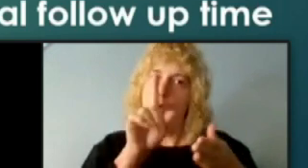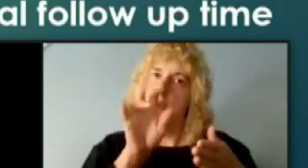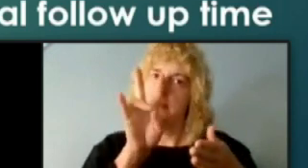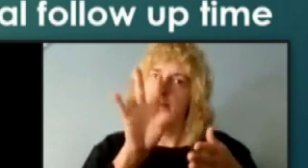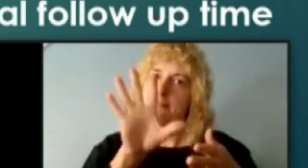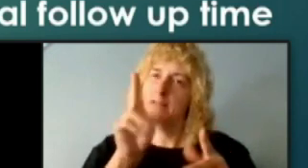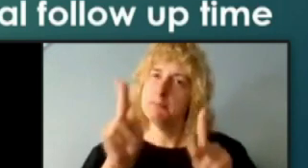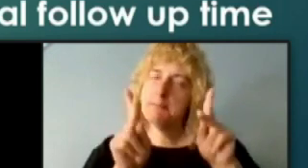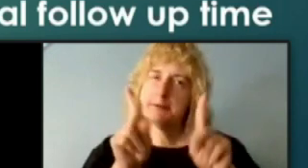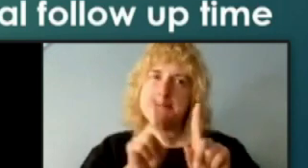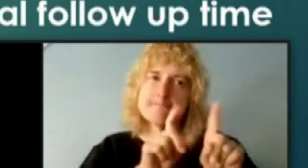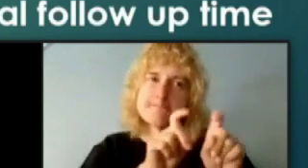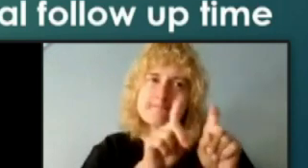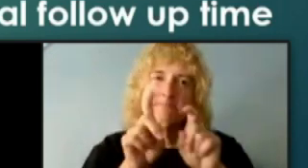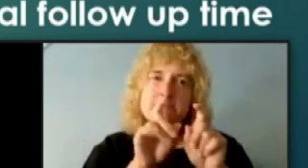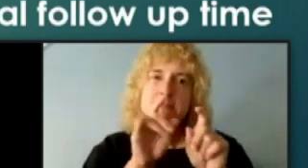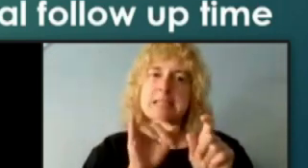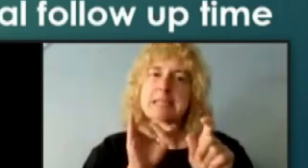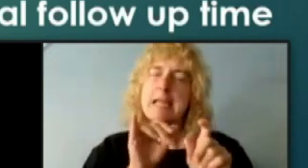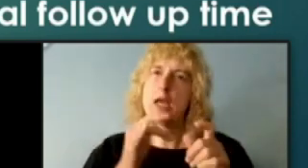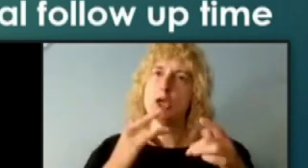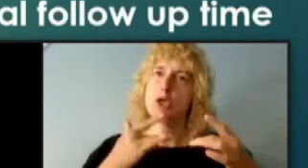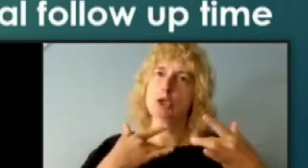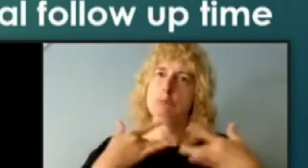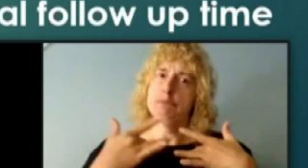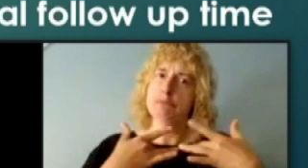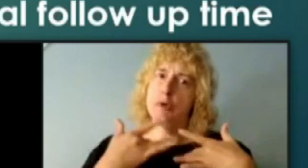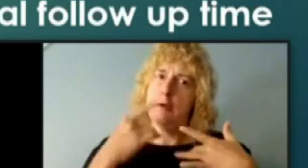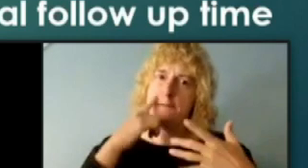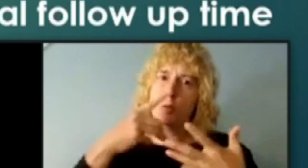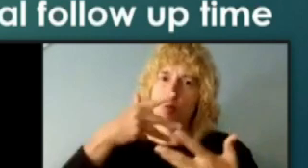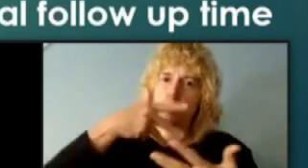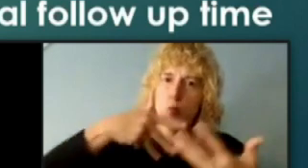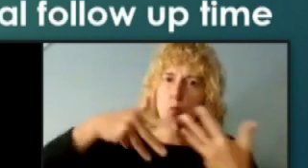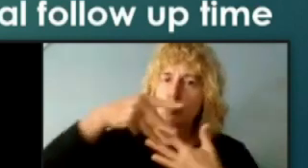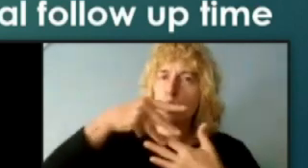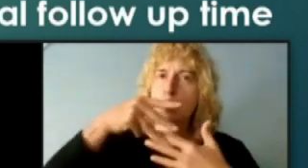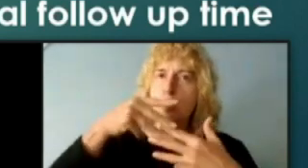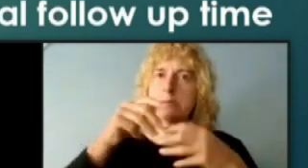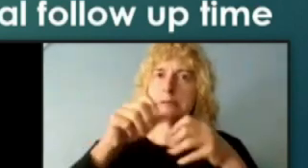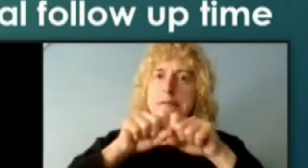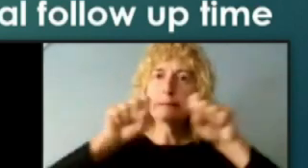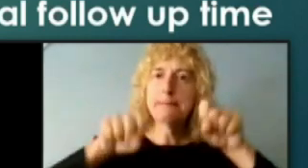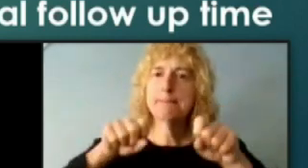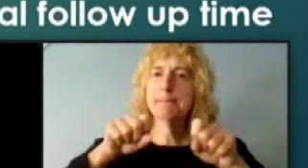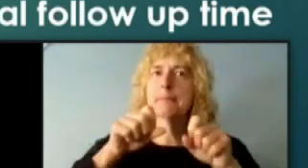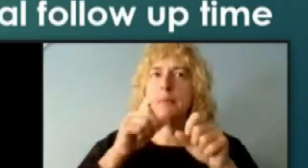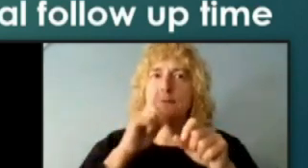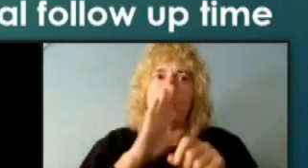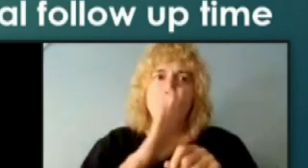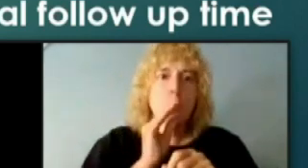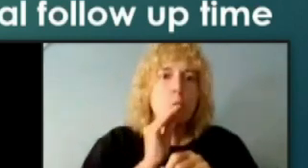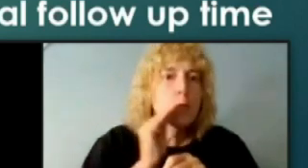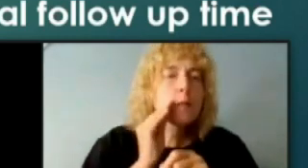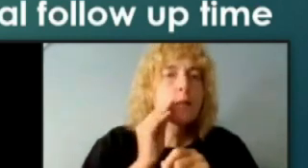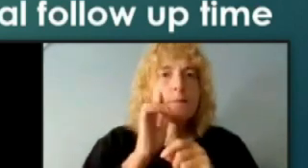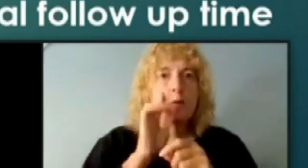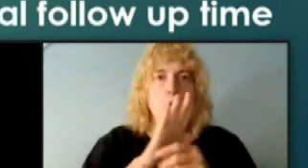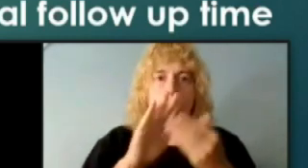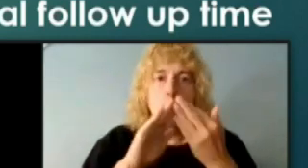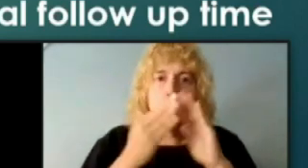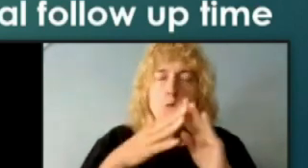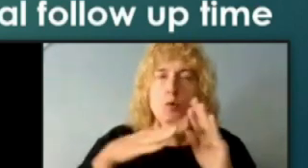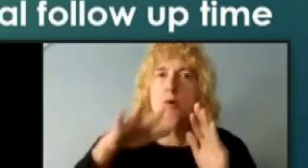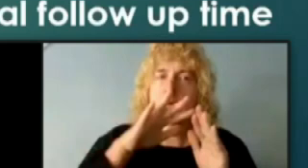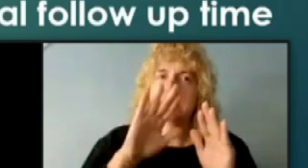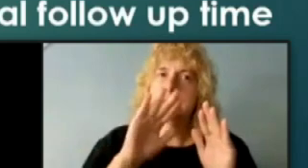that the concern for a social system, both at the household and the community level, appears to outweigh concerns for at